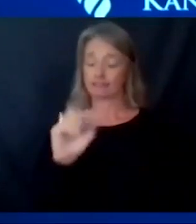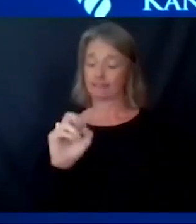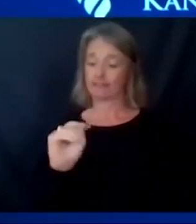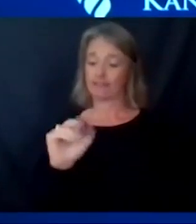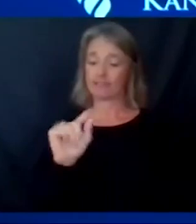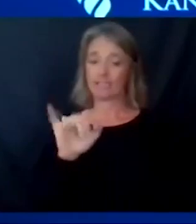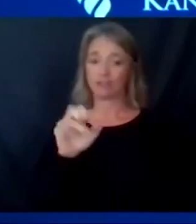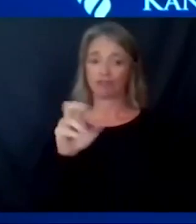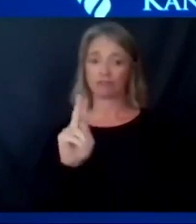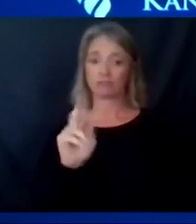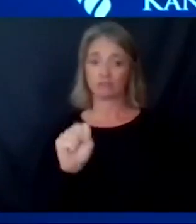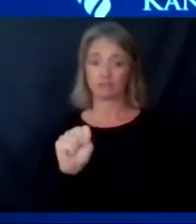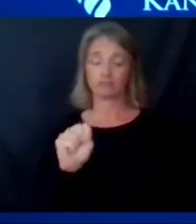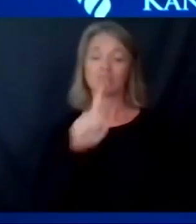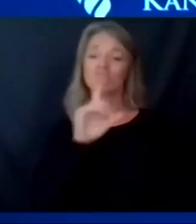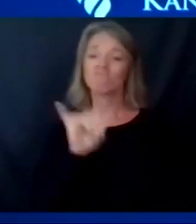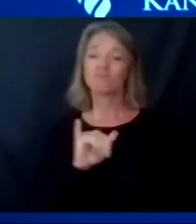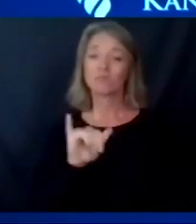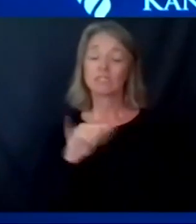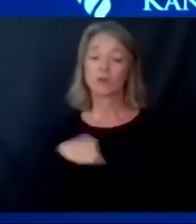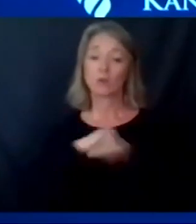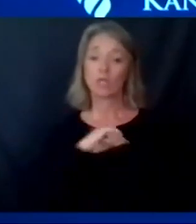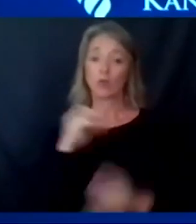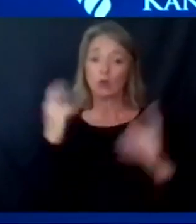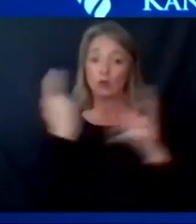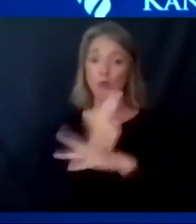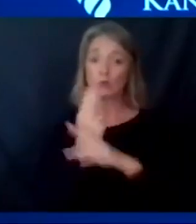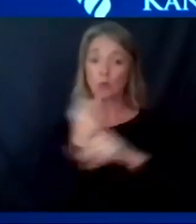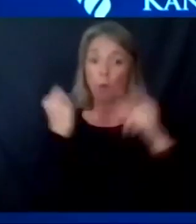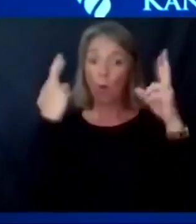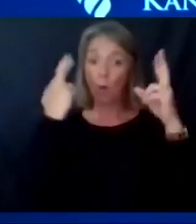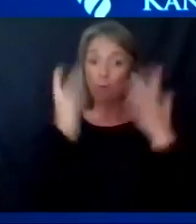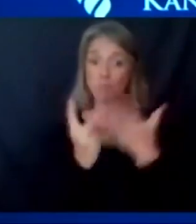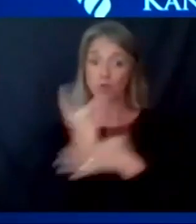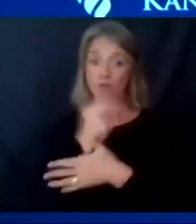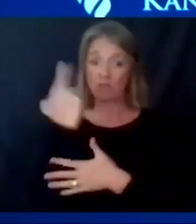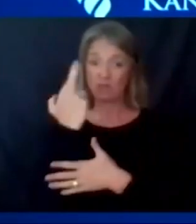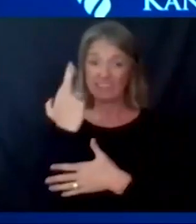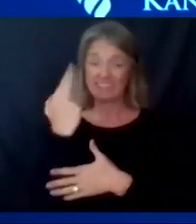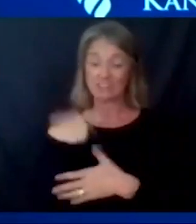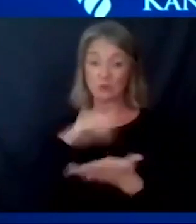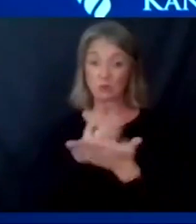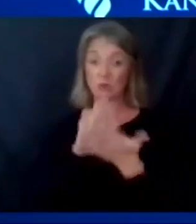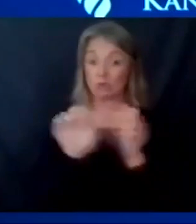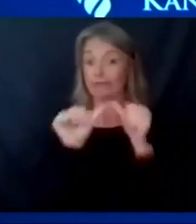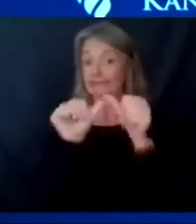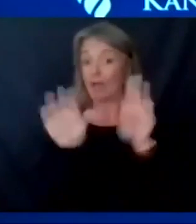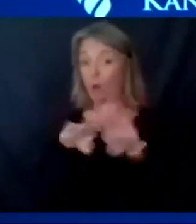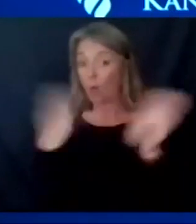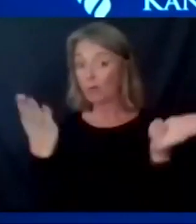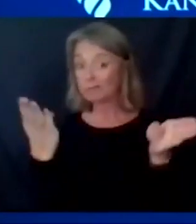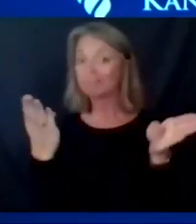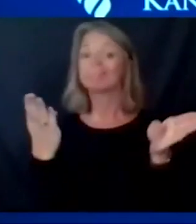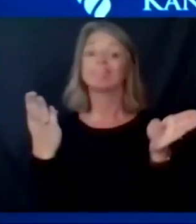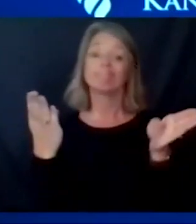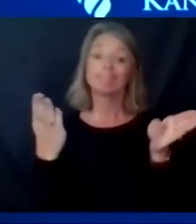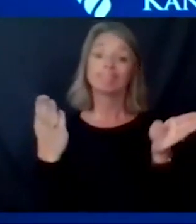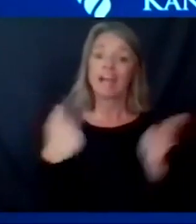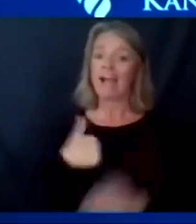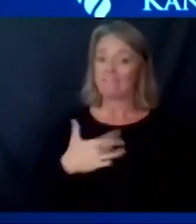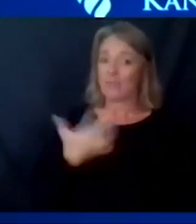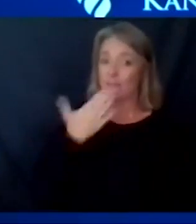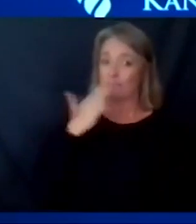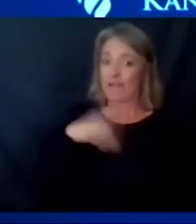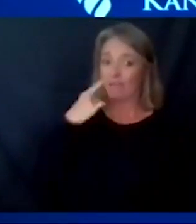we're just going to use hope as our primary reason that we think schools are going to stay open. I think that's bad for kids. I think it's bad for our